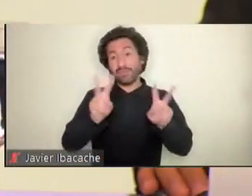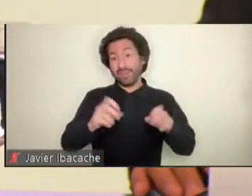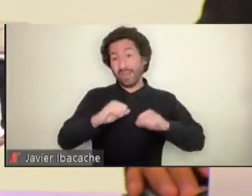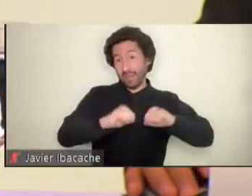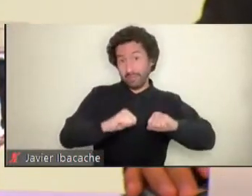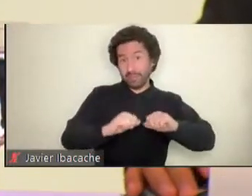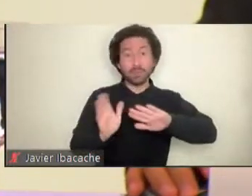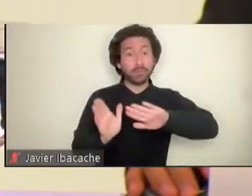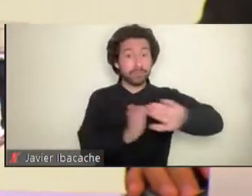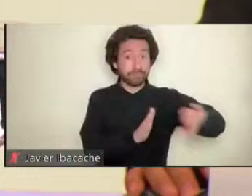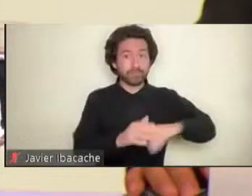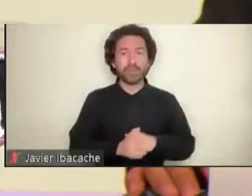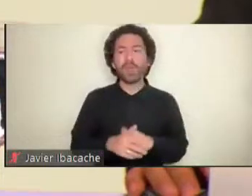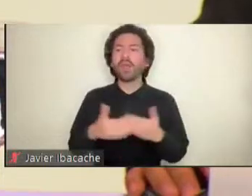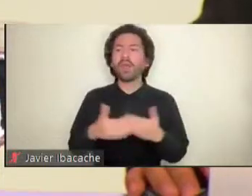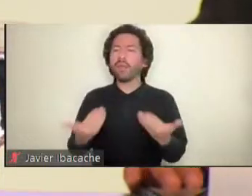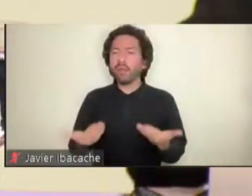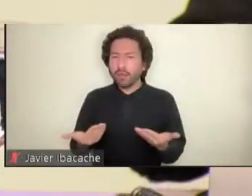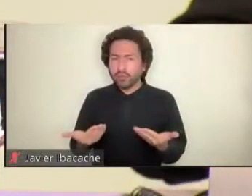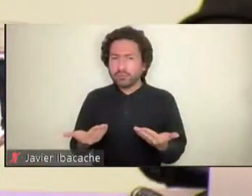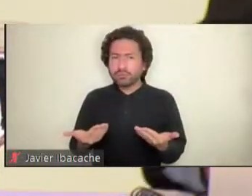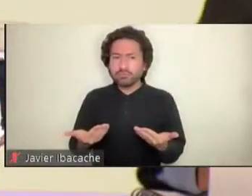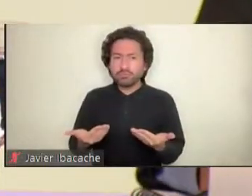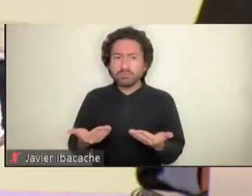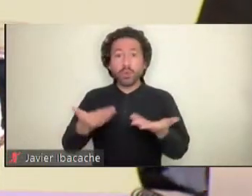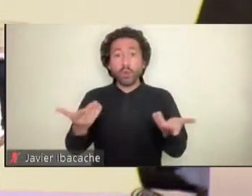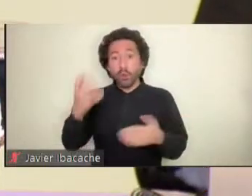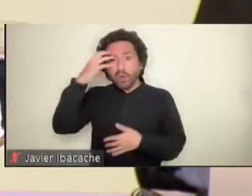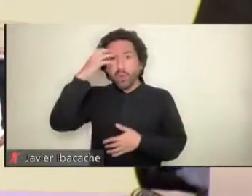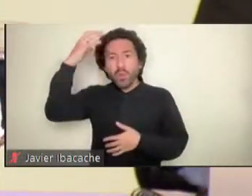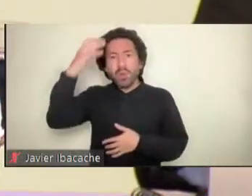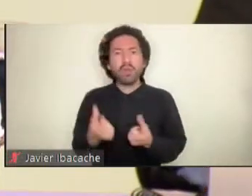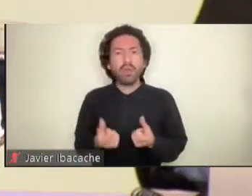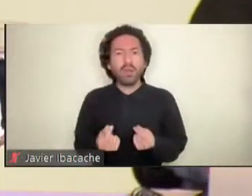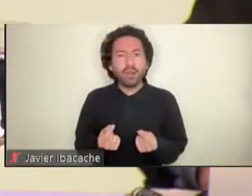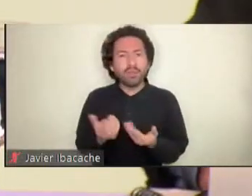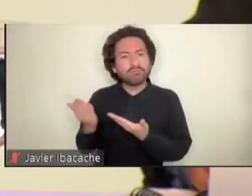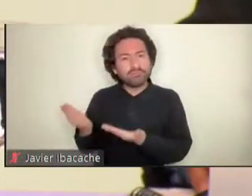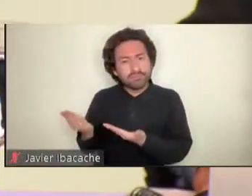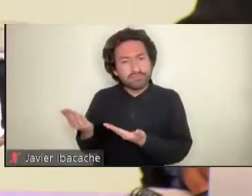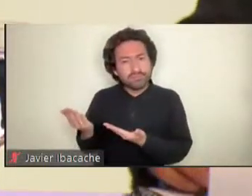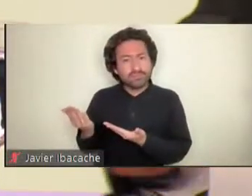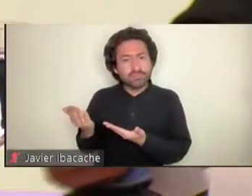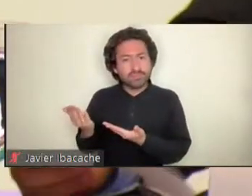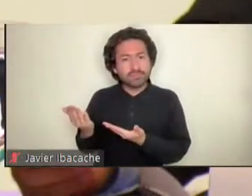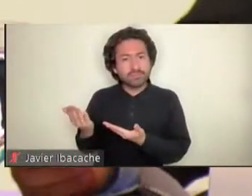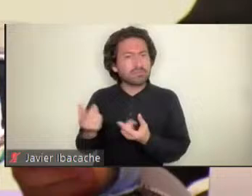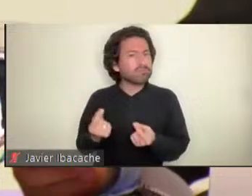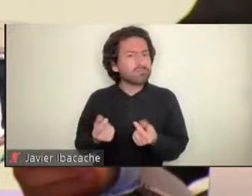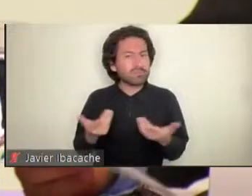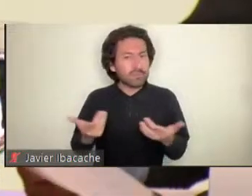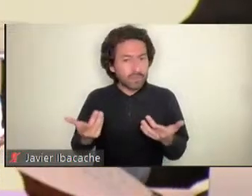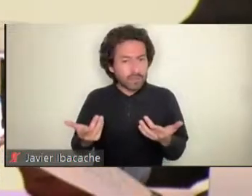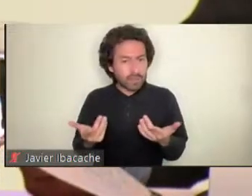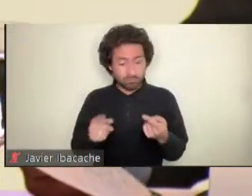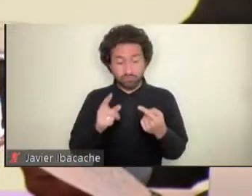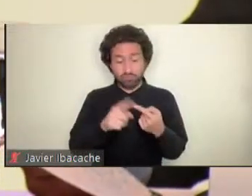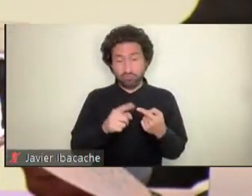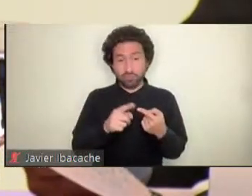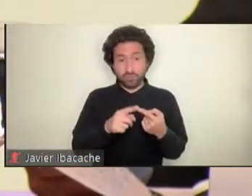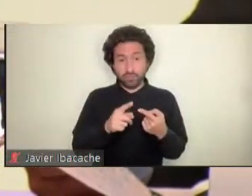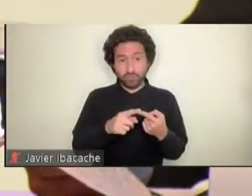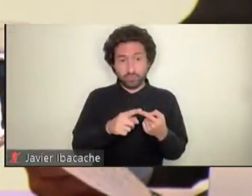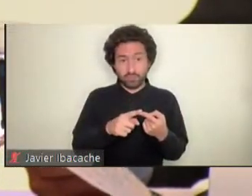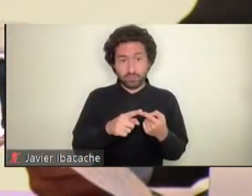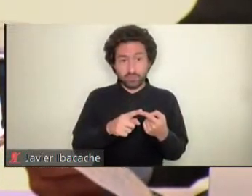the side of the firms. Now, on the side of the state, what can the state do? One, to